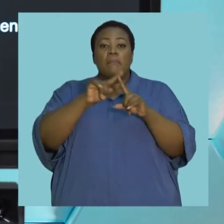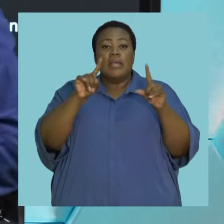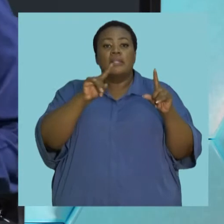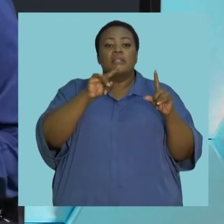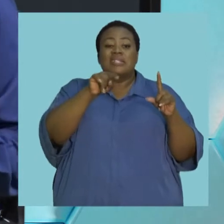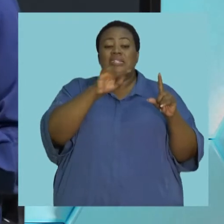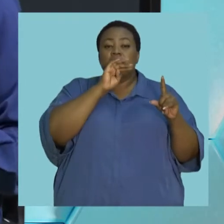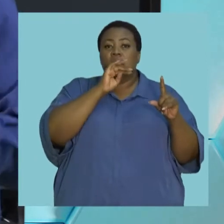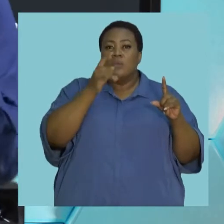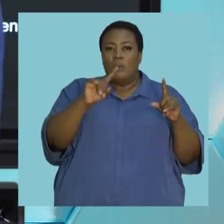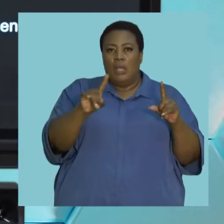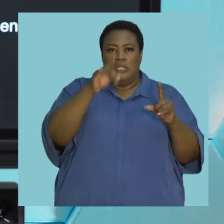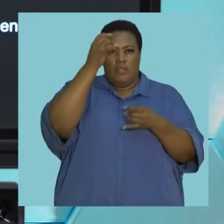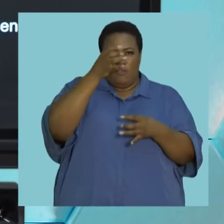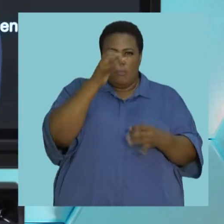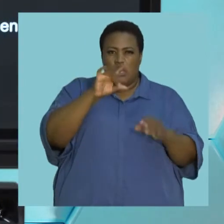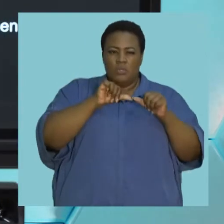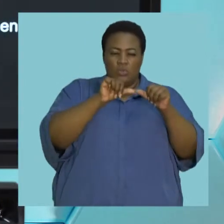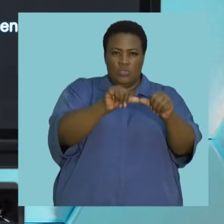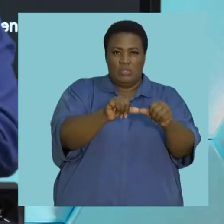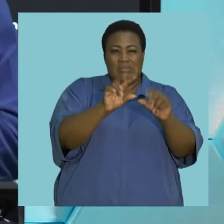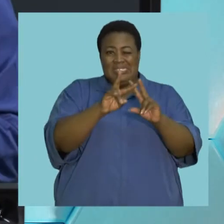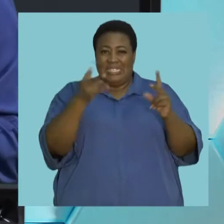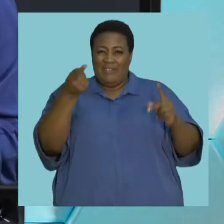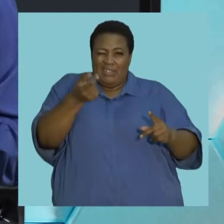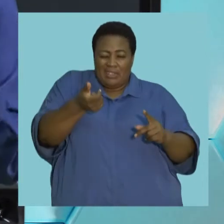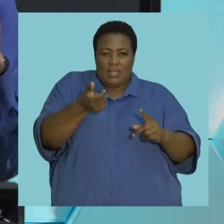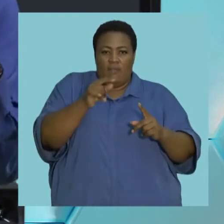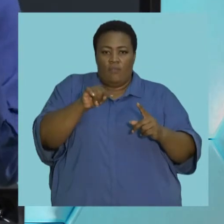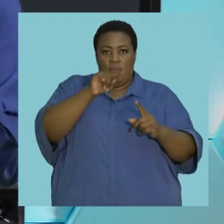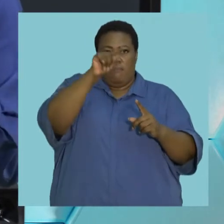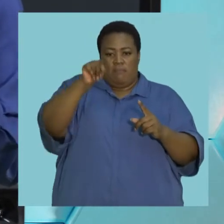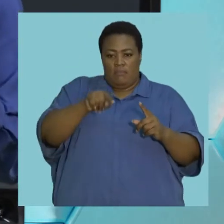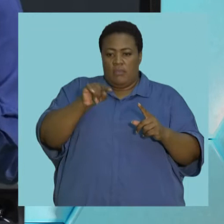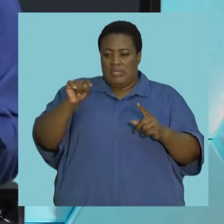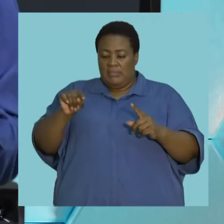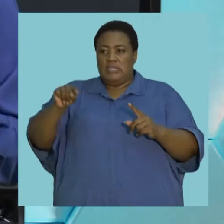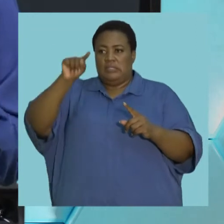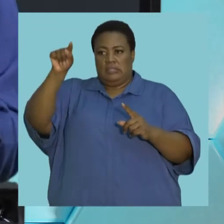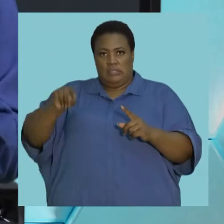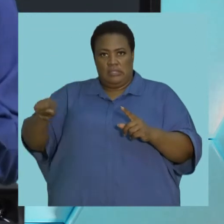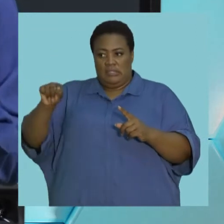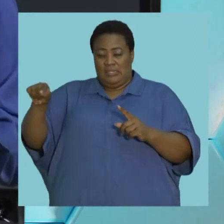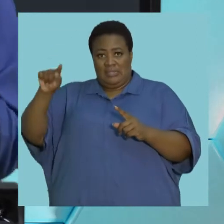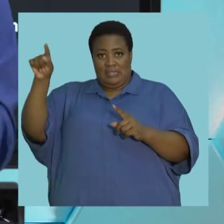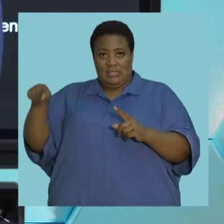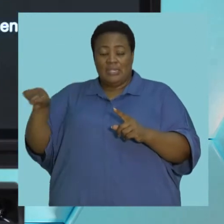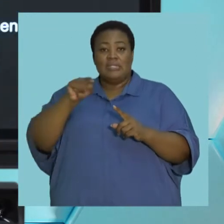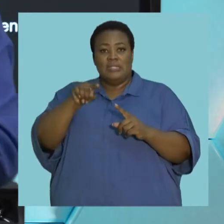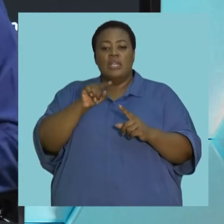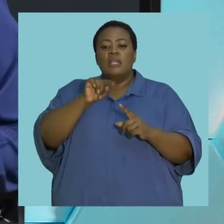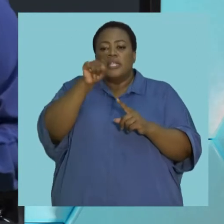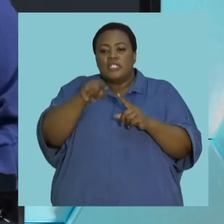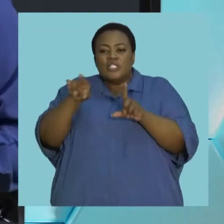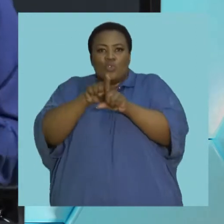being continuous. So a histogram is slightly different to a bar graph, where we see continuous information being illustrated using